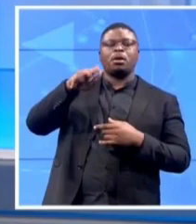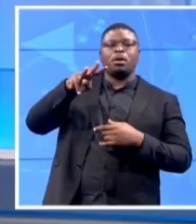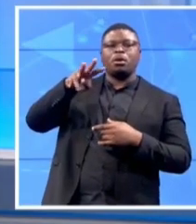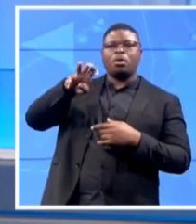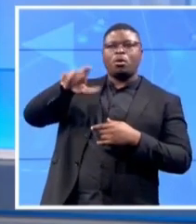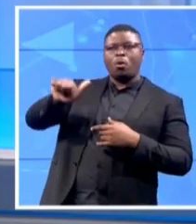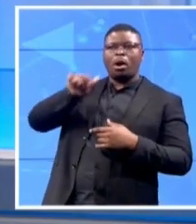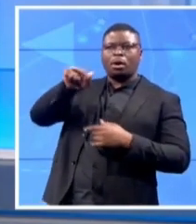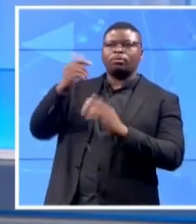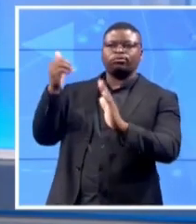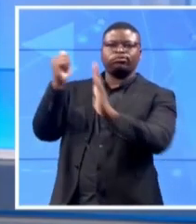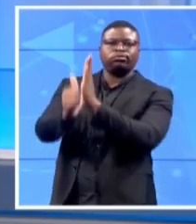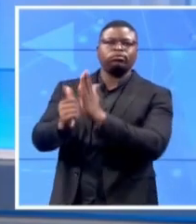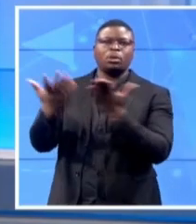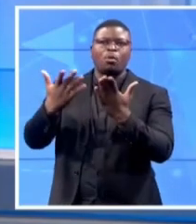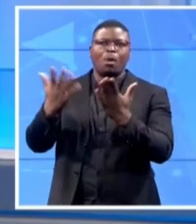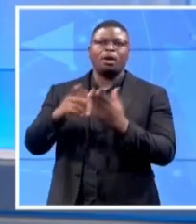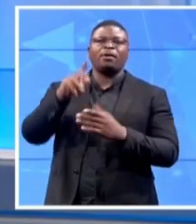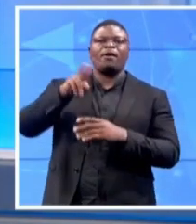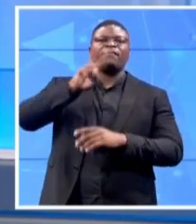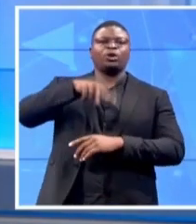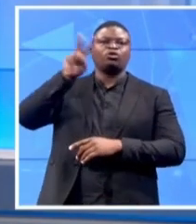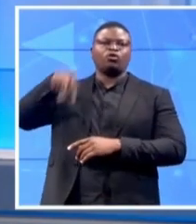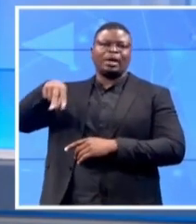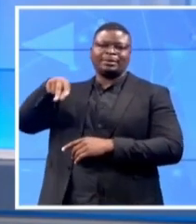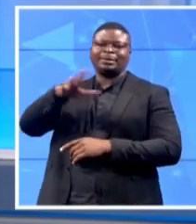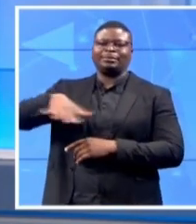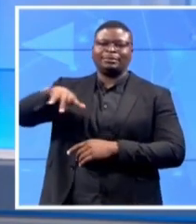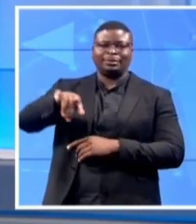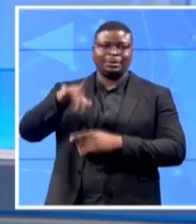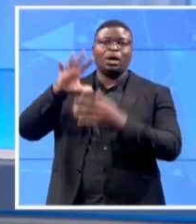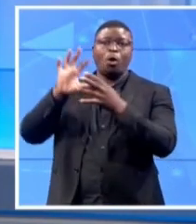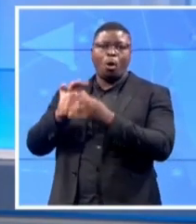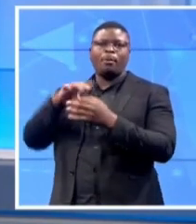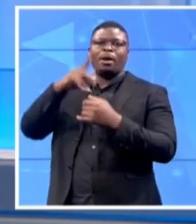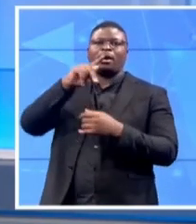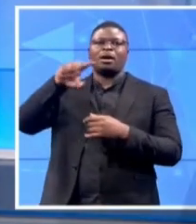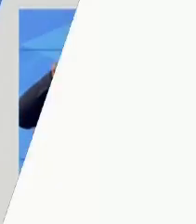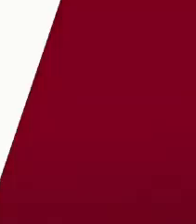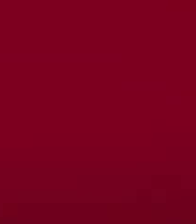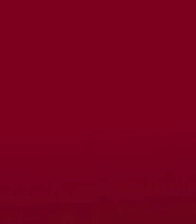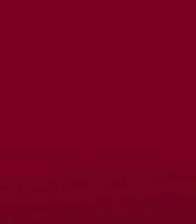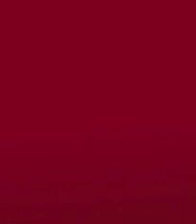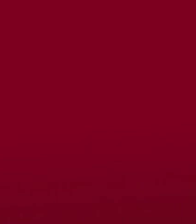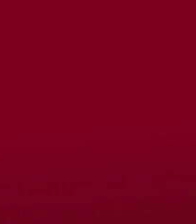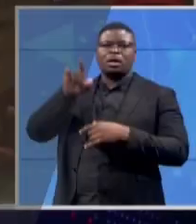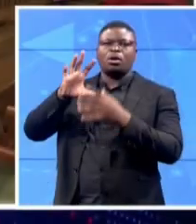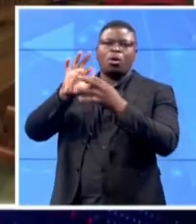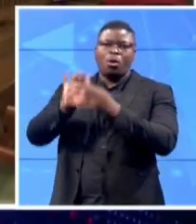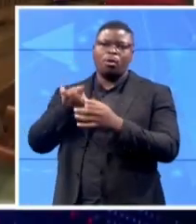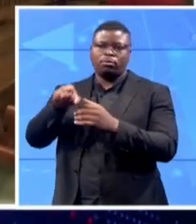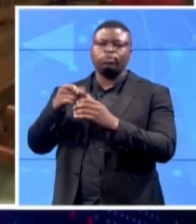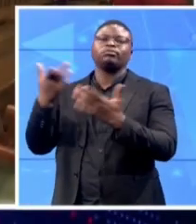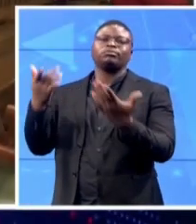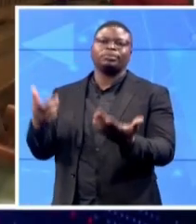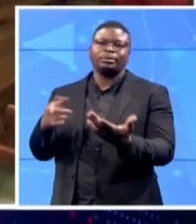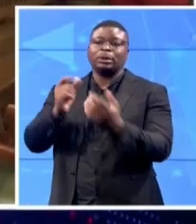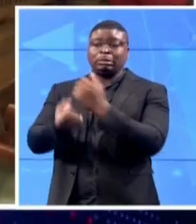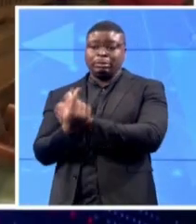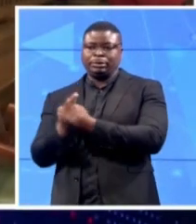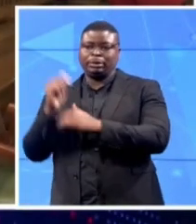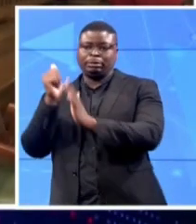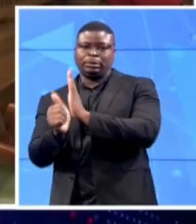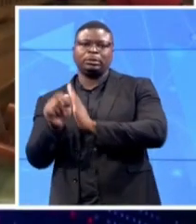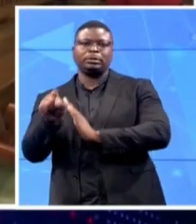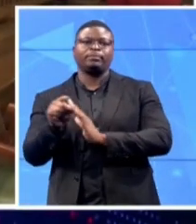an alleged robbery. For more on this, let's bring in our reporter Hasina Gori. You've been following this court process. What can